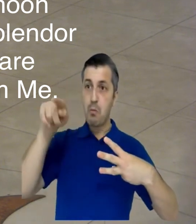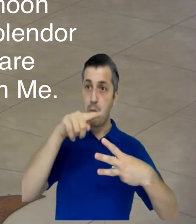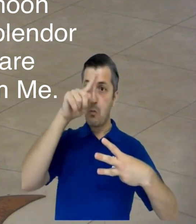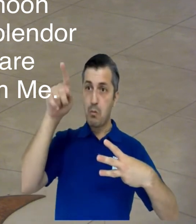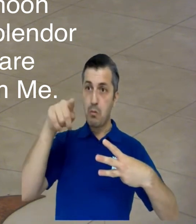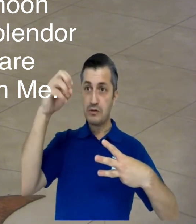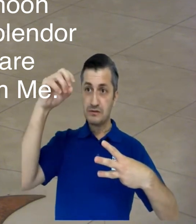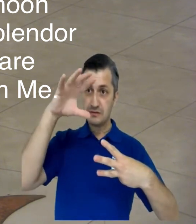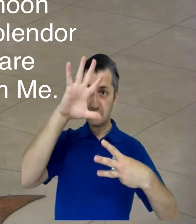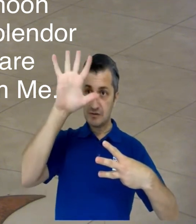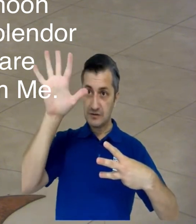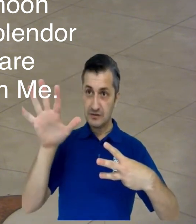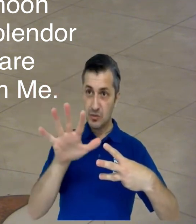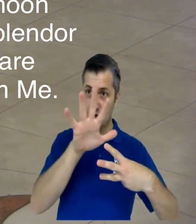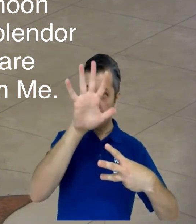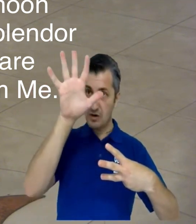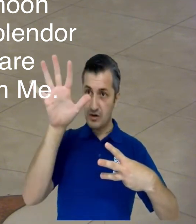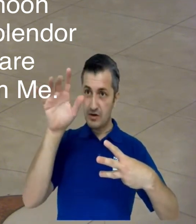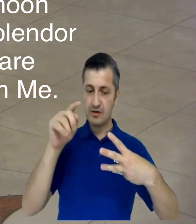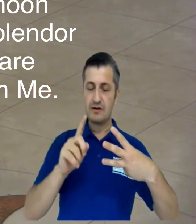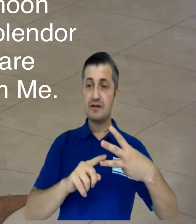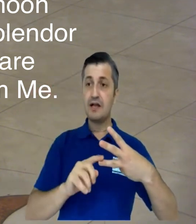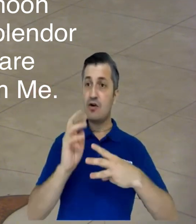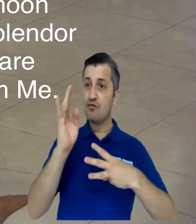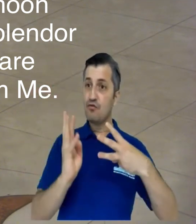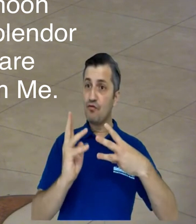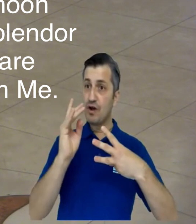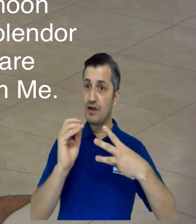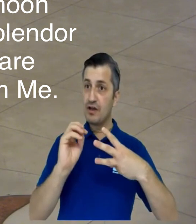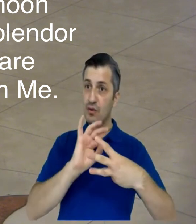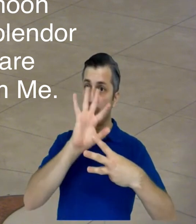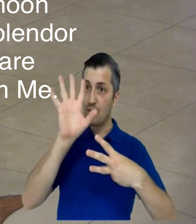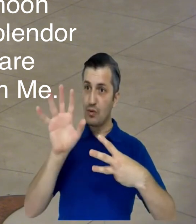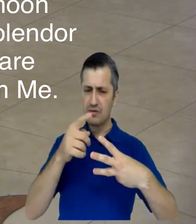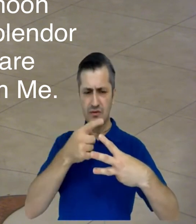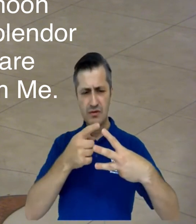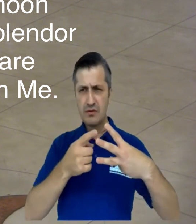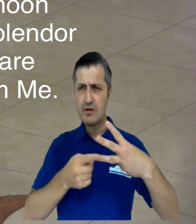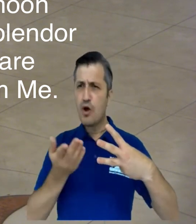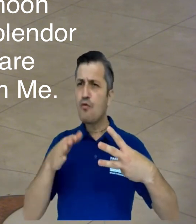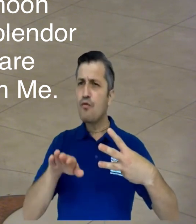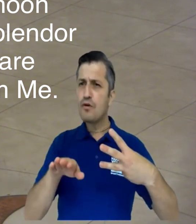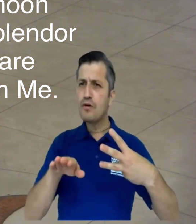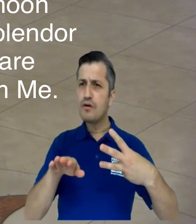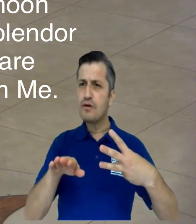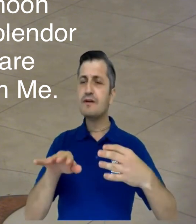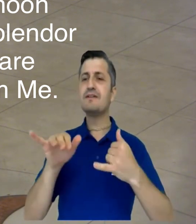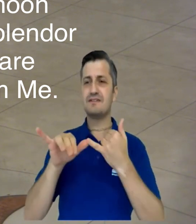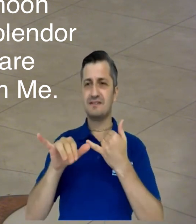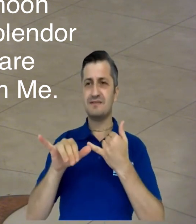and the splendor of fire are also from me. So now the purport.